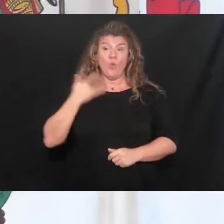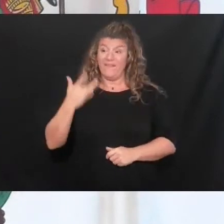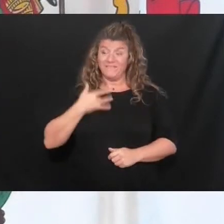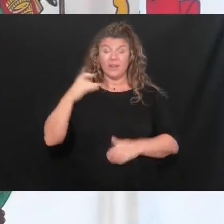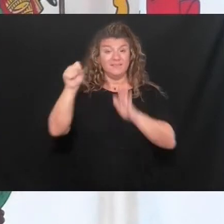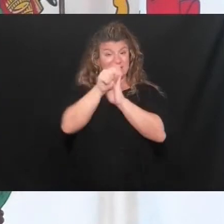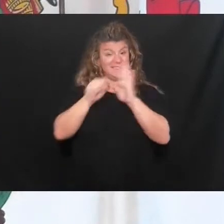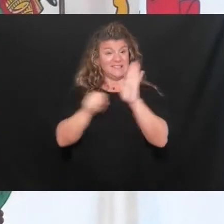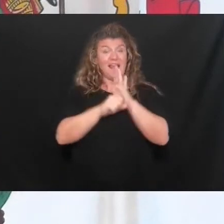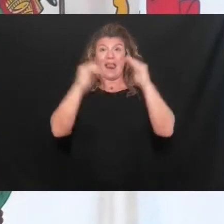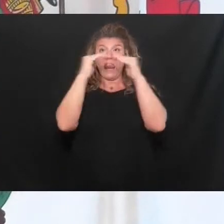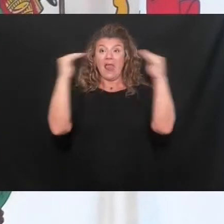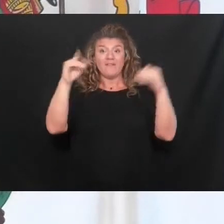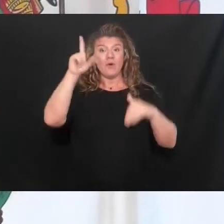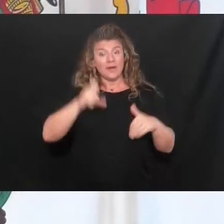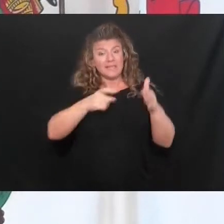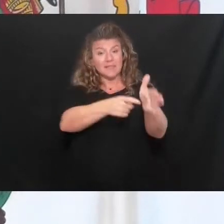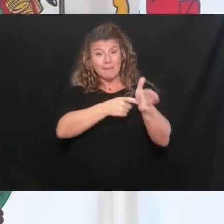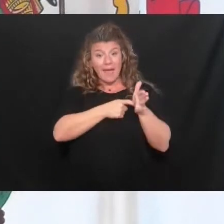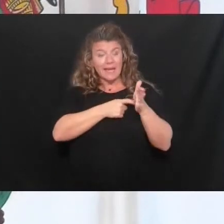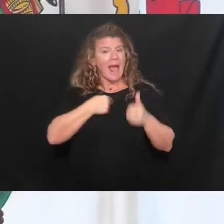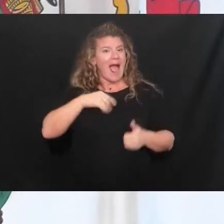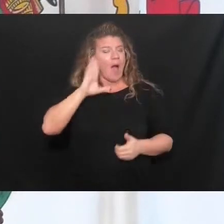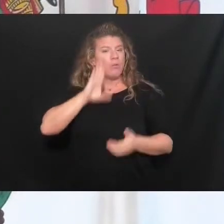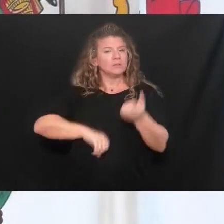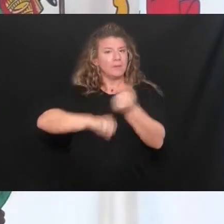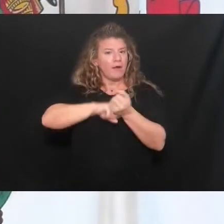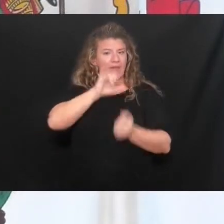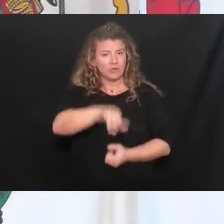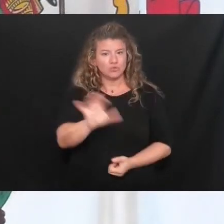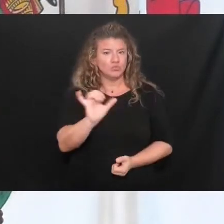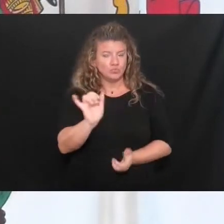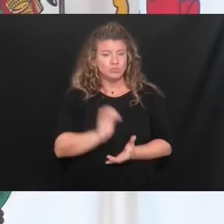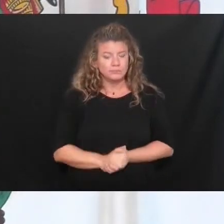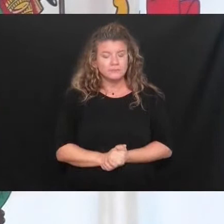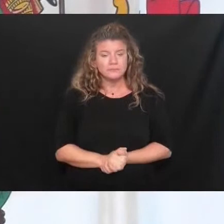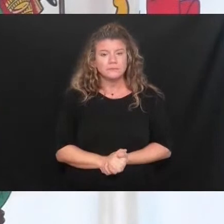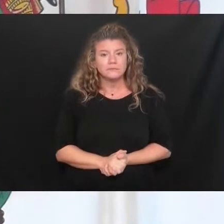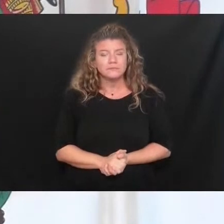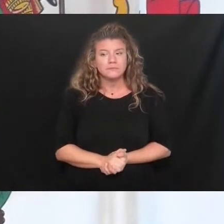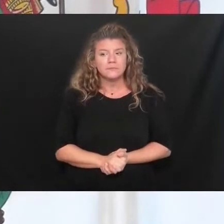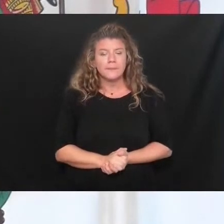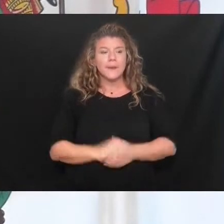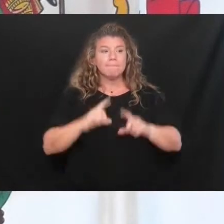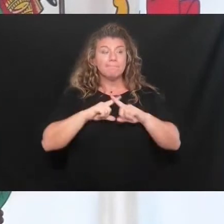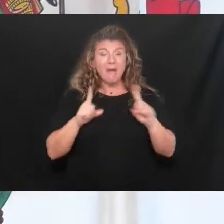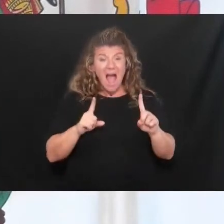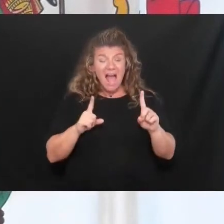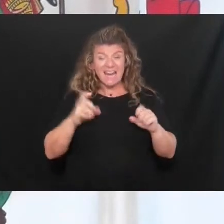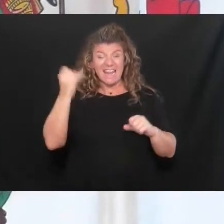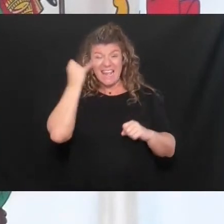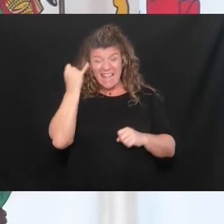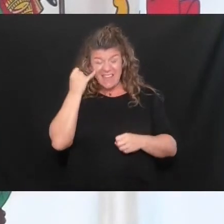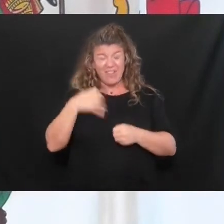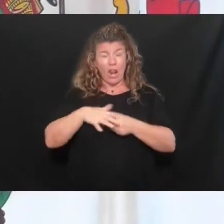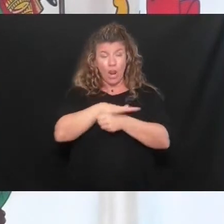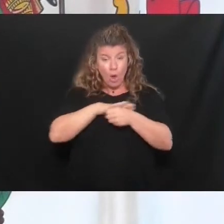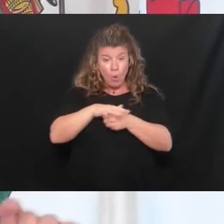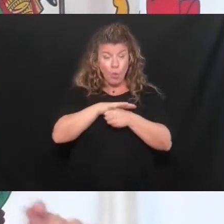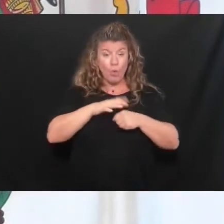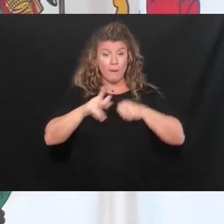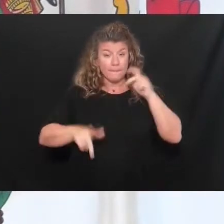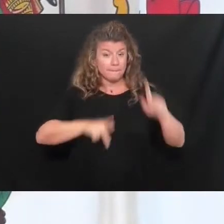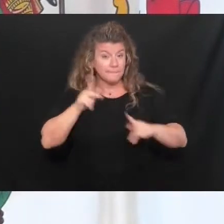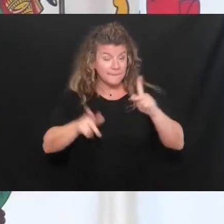level it needs to be mandated, I'll support that wholeheartedly. But absolutely, if the local folks